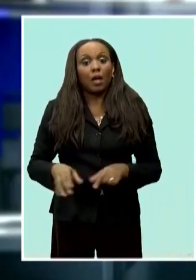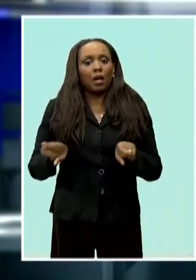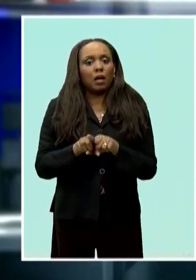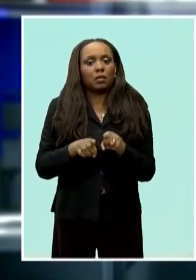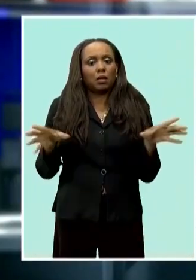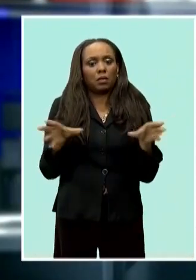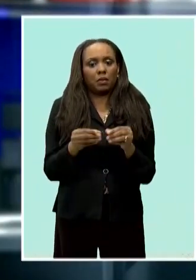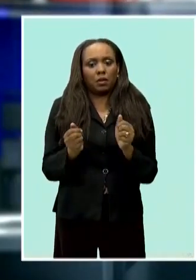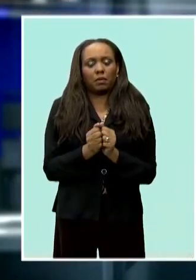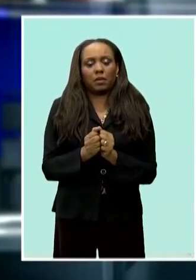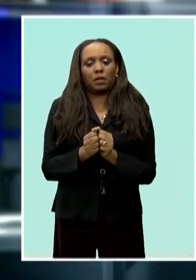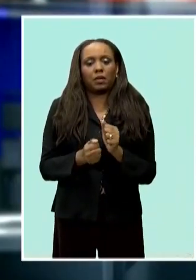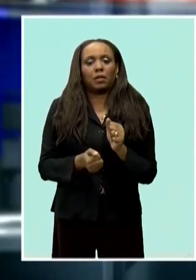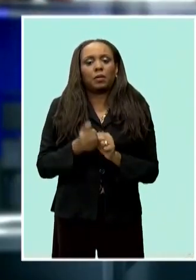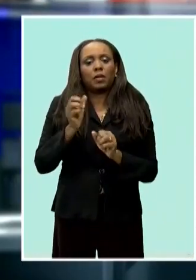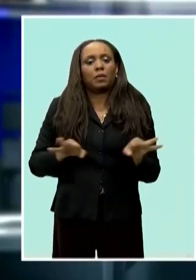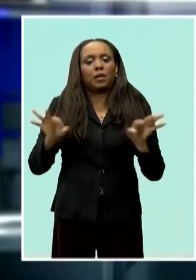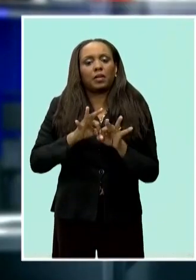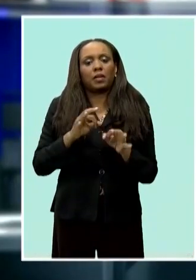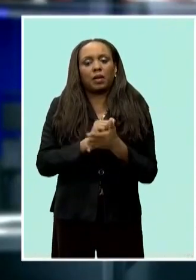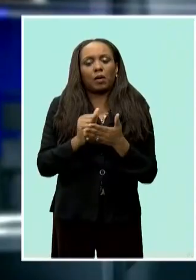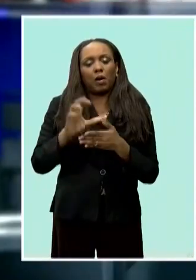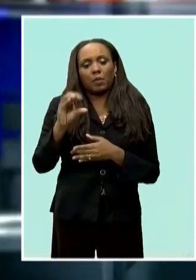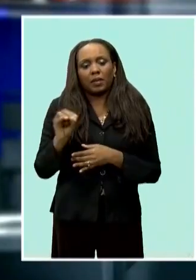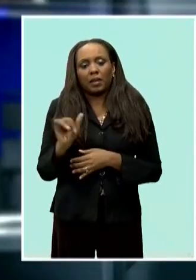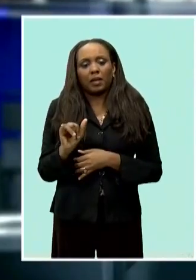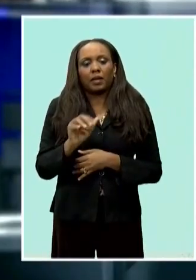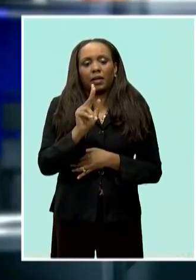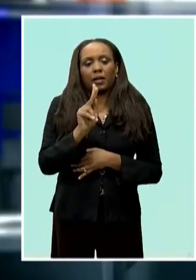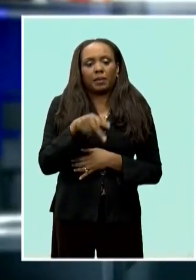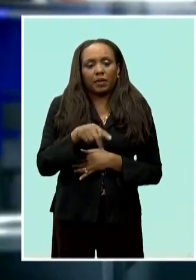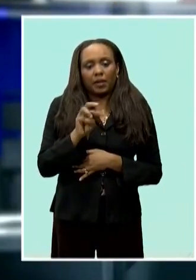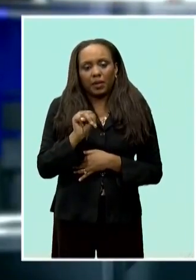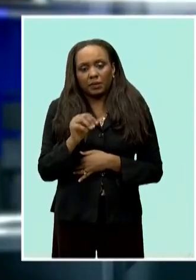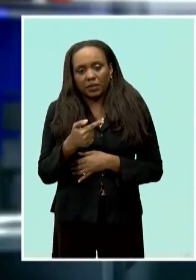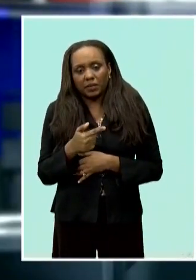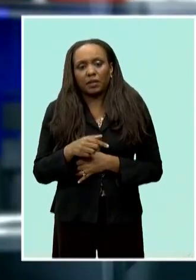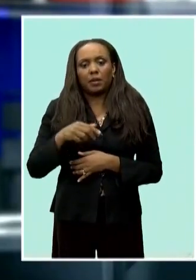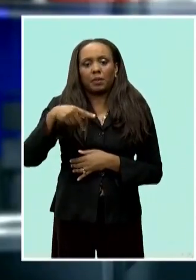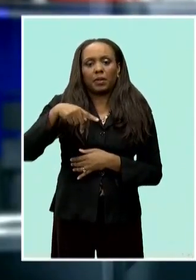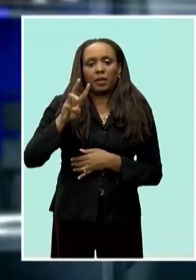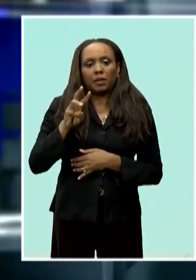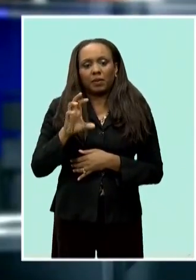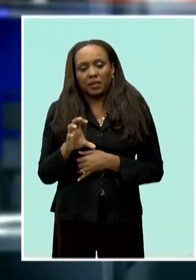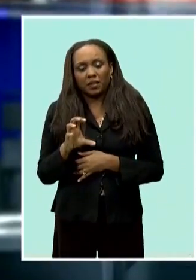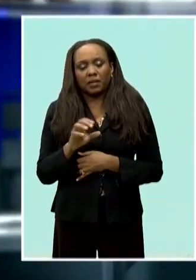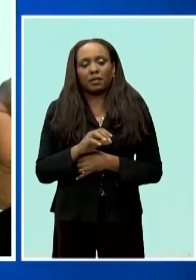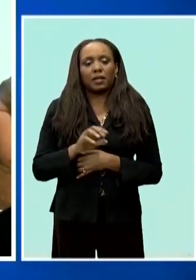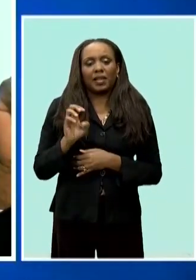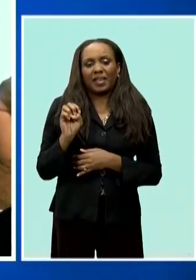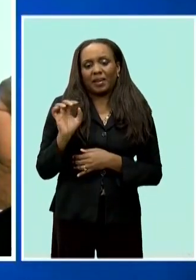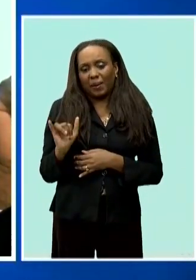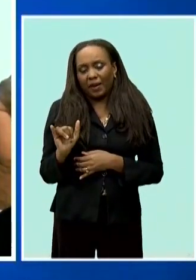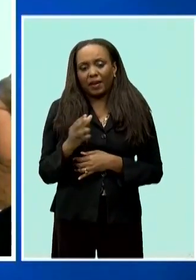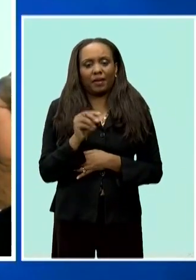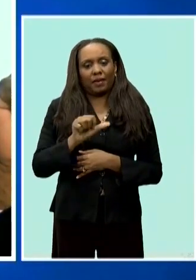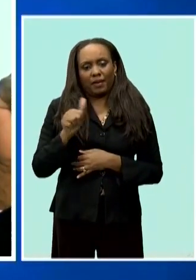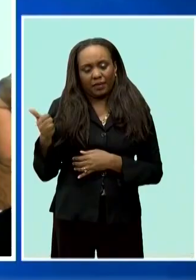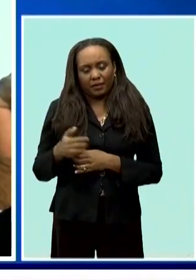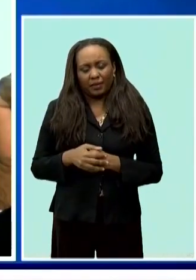we are intending to promote. Because as you would appreciate, our corporation tax state is going to be very much largely driven